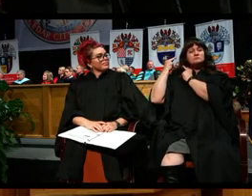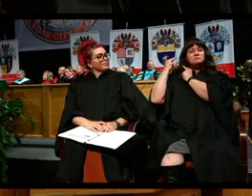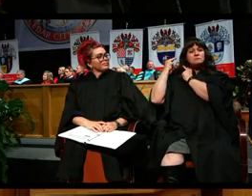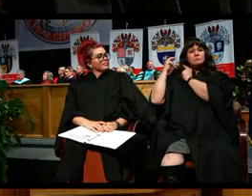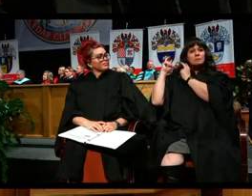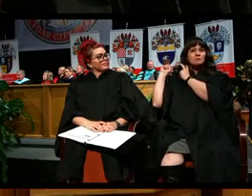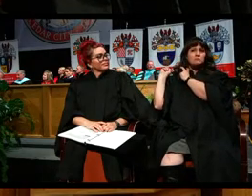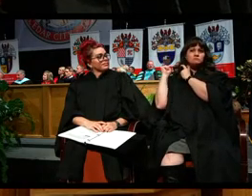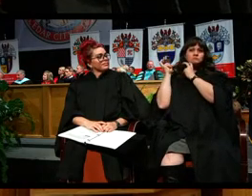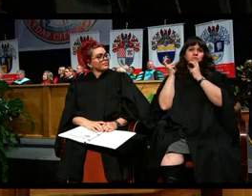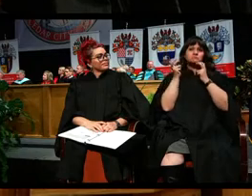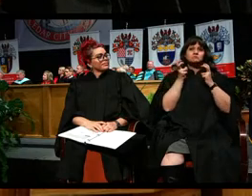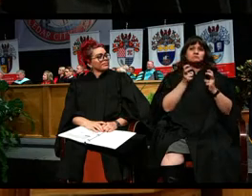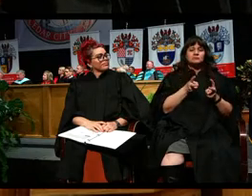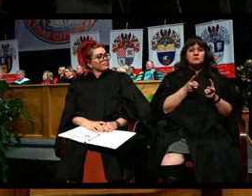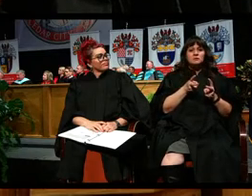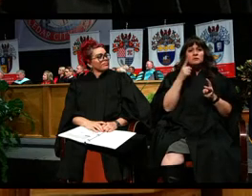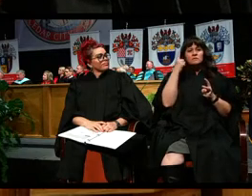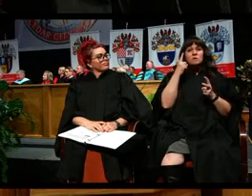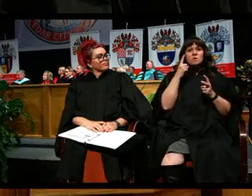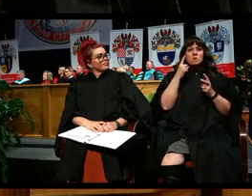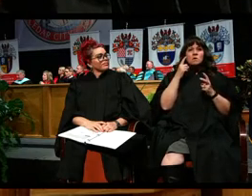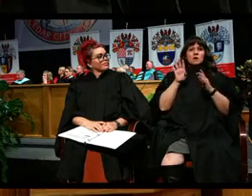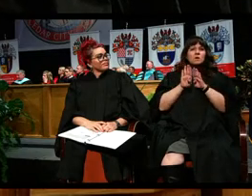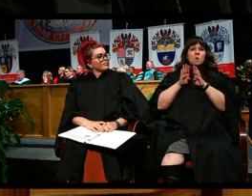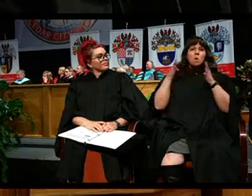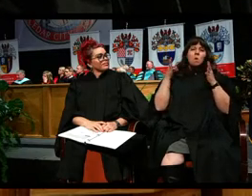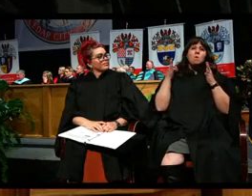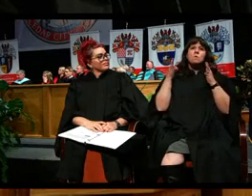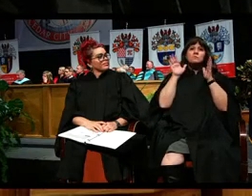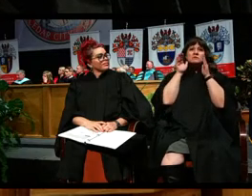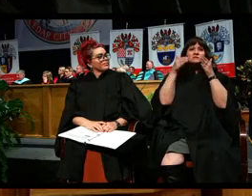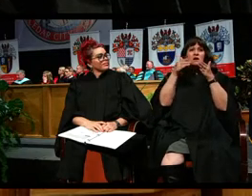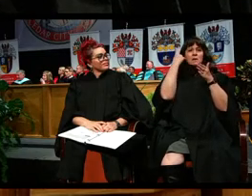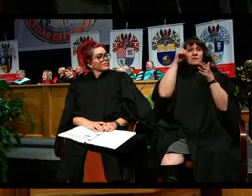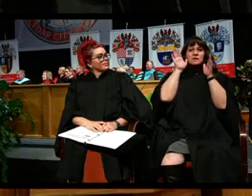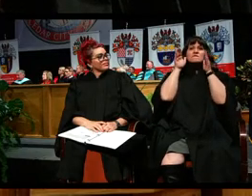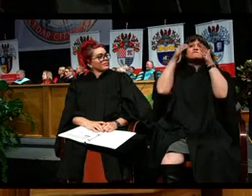into open time and then focuses for now.